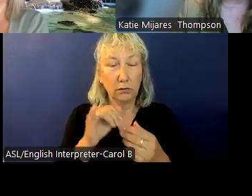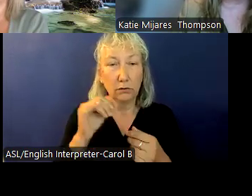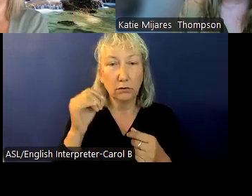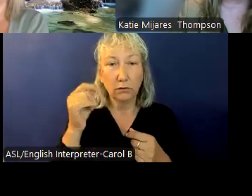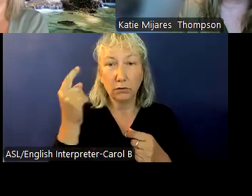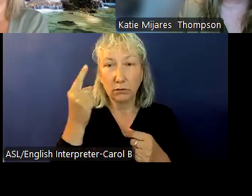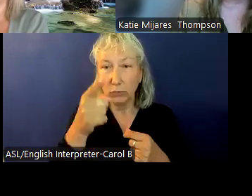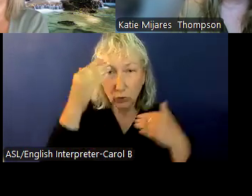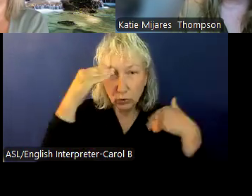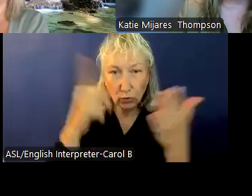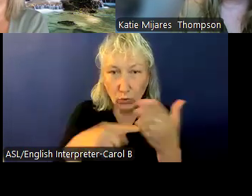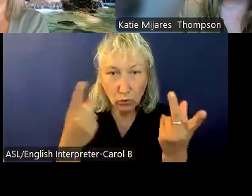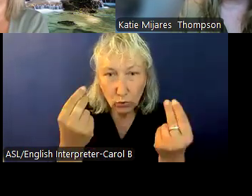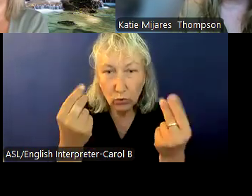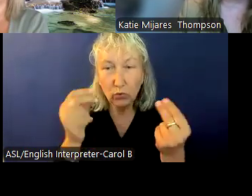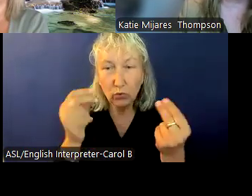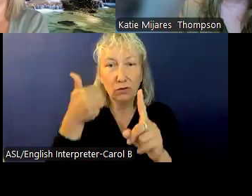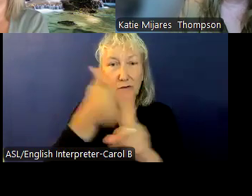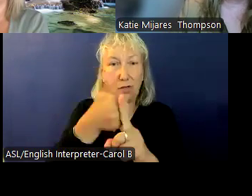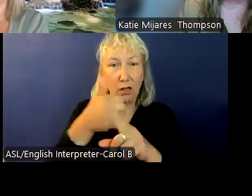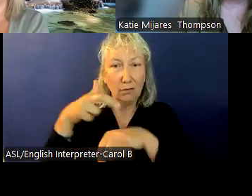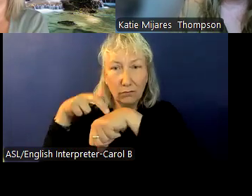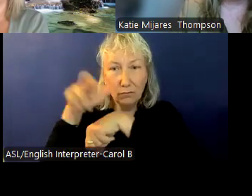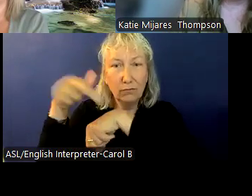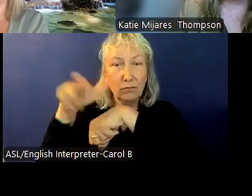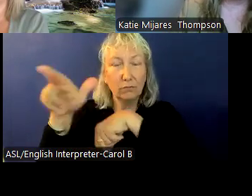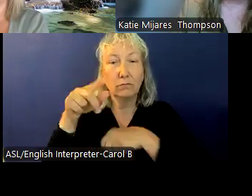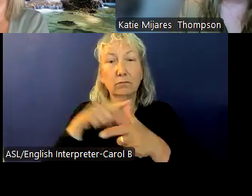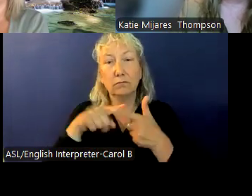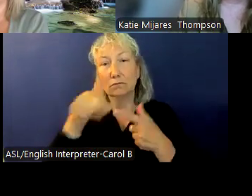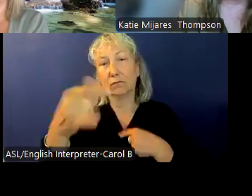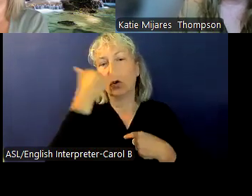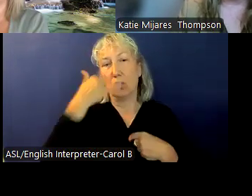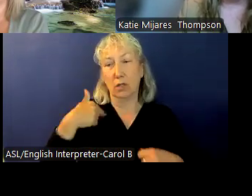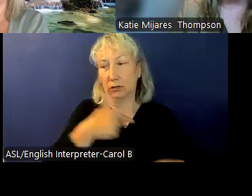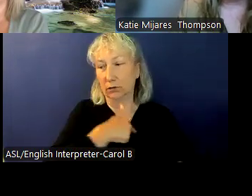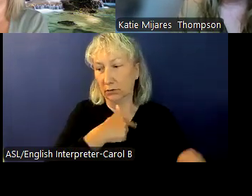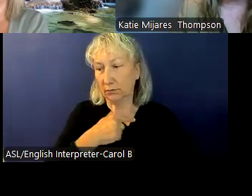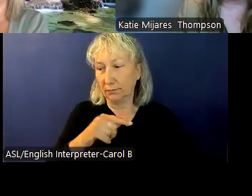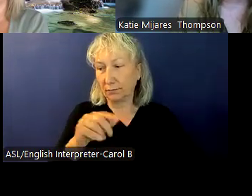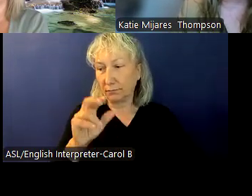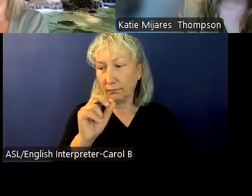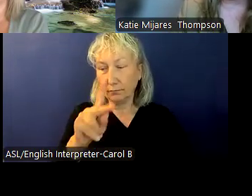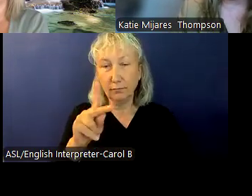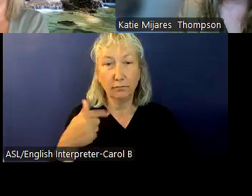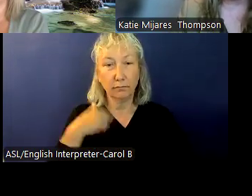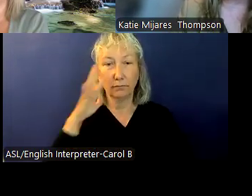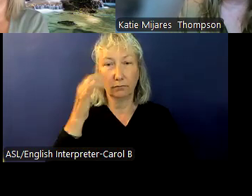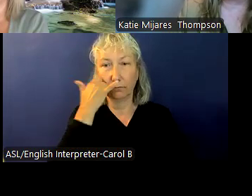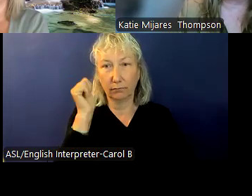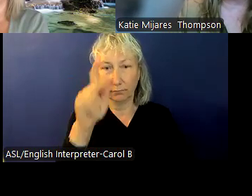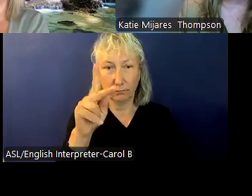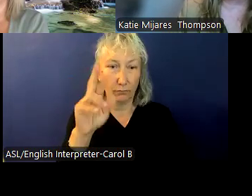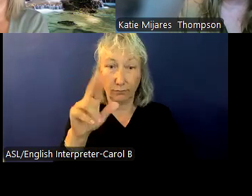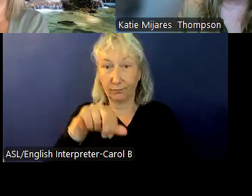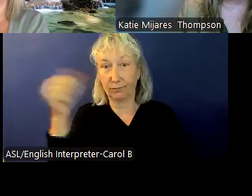make a referral, or if you just want to self-refer, you can give us a call there and I will call you back, or the other program manager will